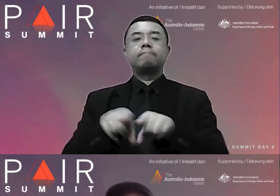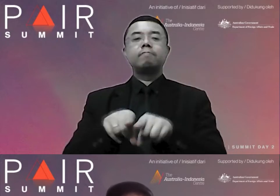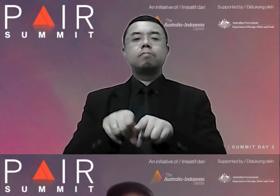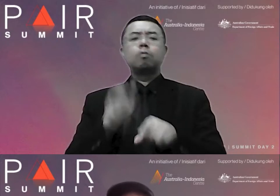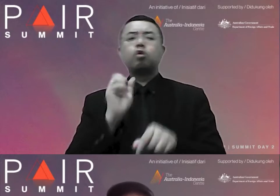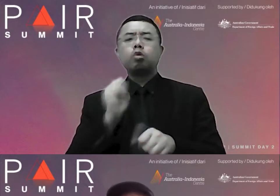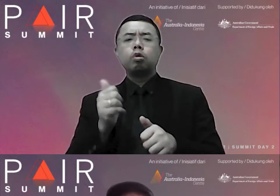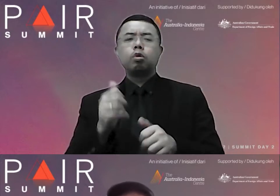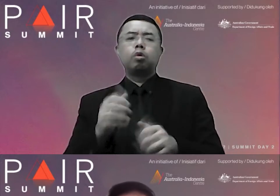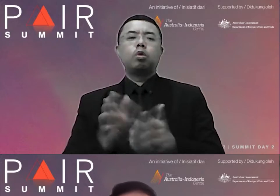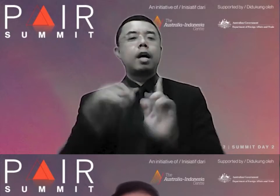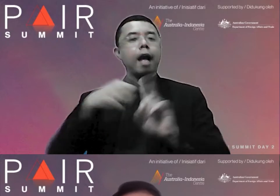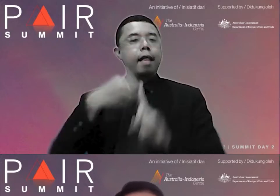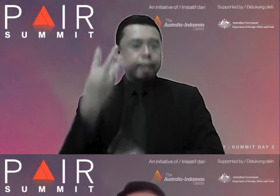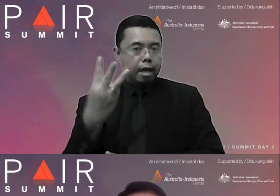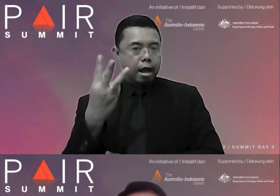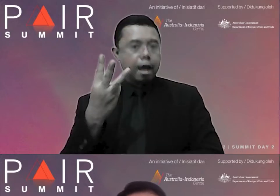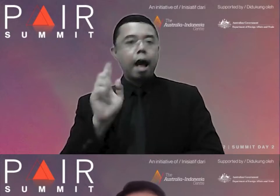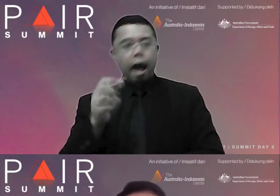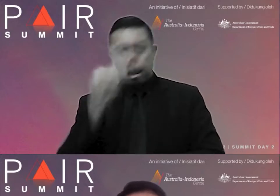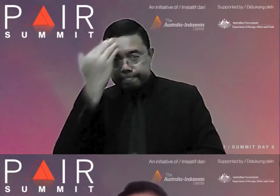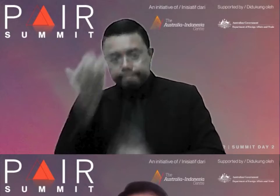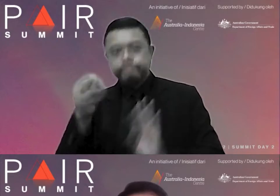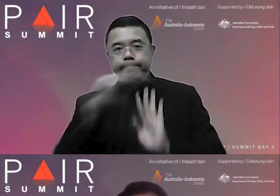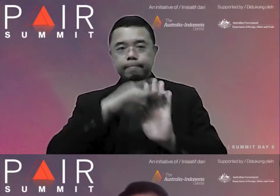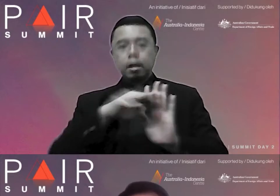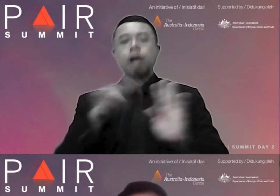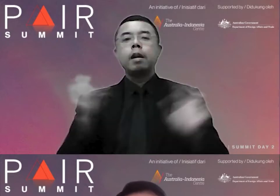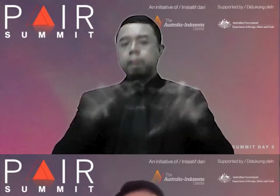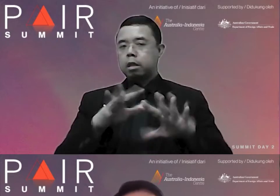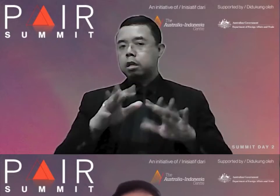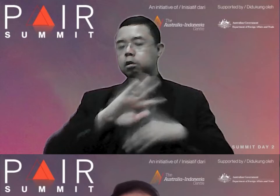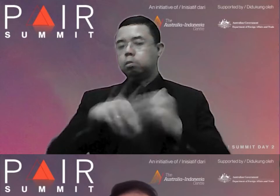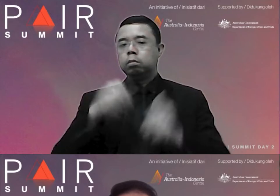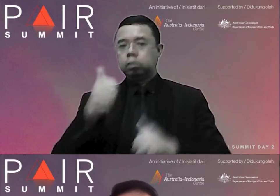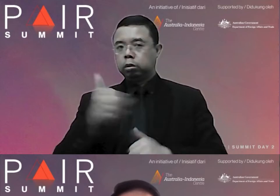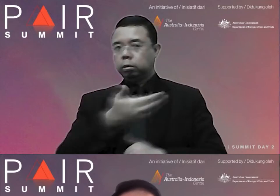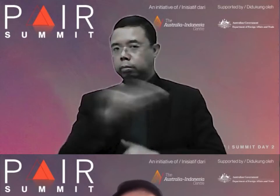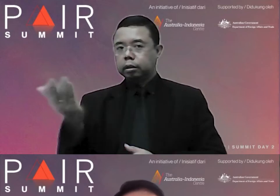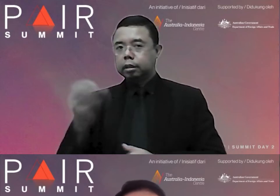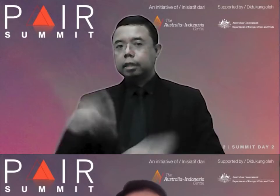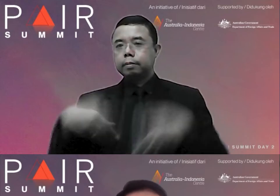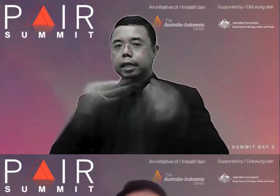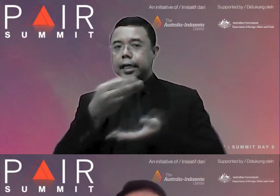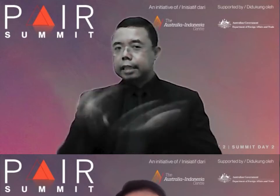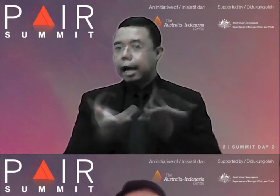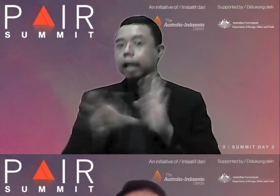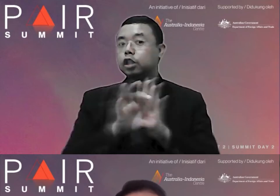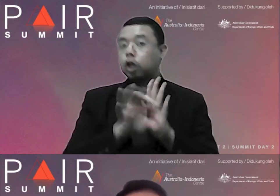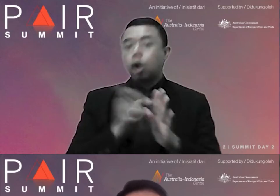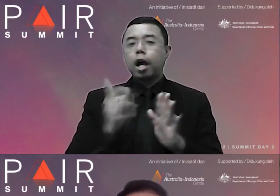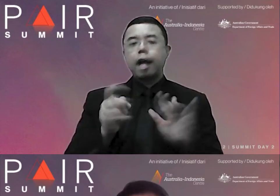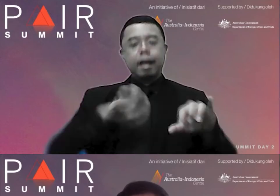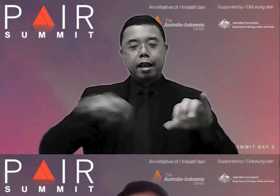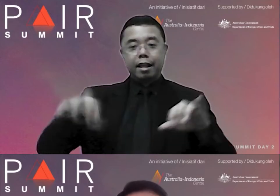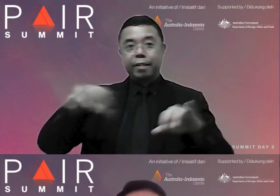and implemented properly. And they also provide the facilities. For example, in some of these hospitals, they provided what is called special